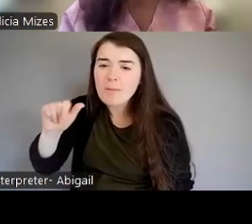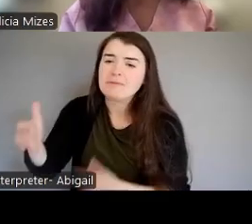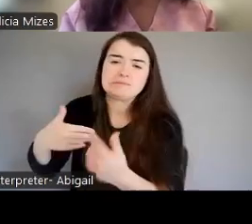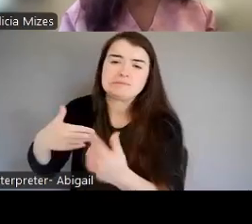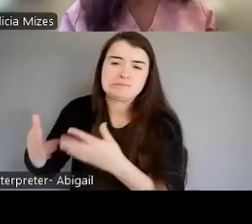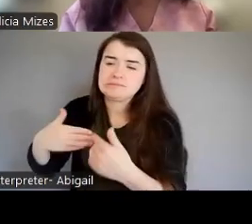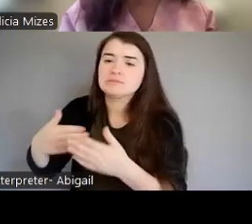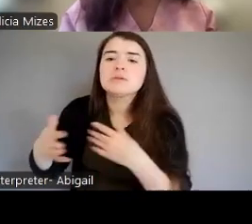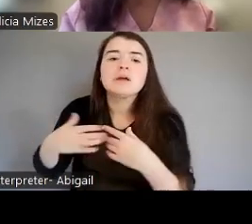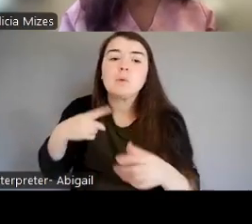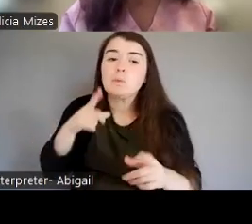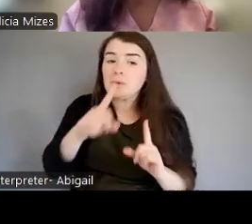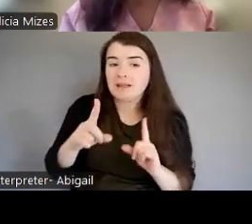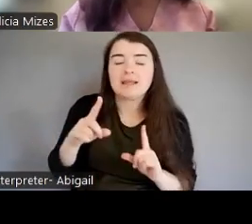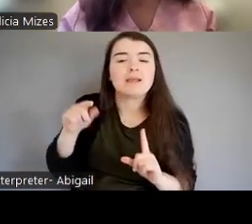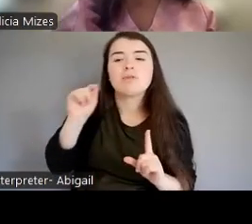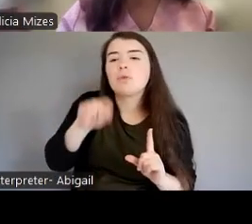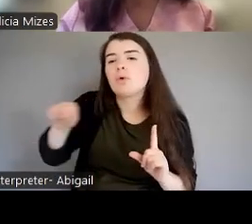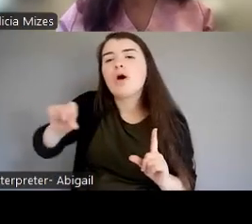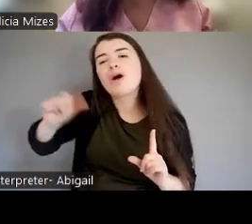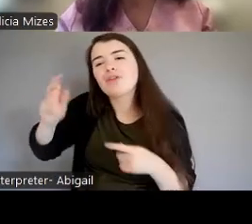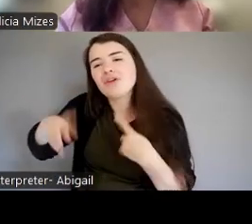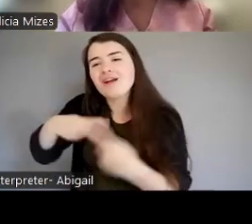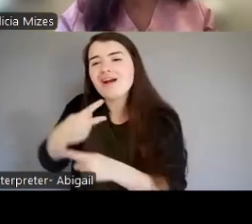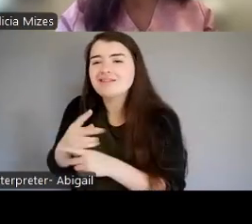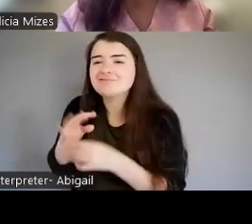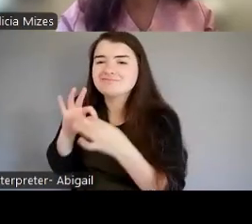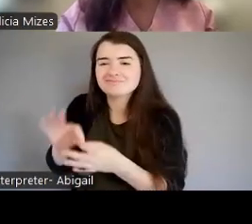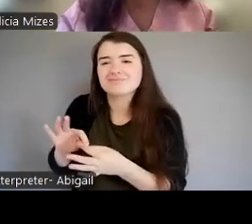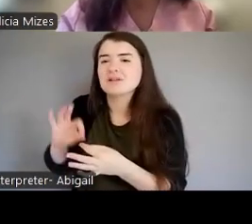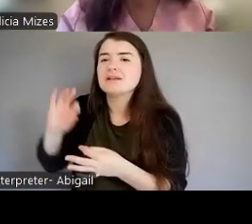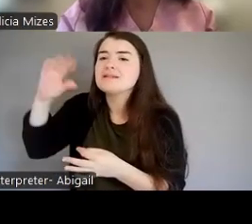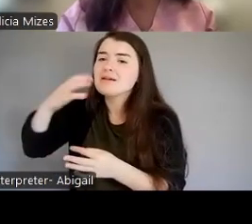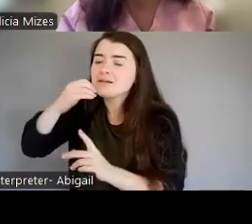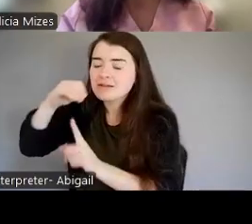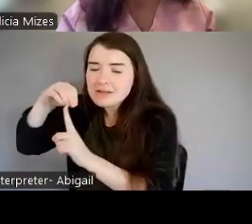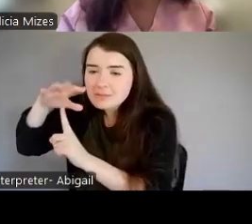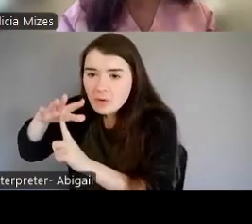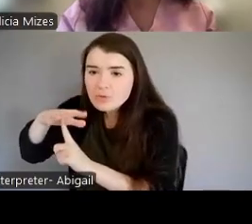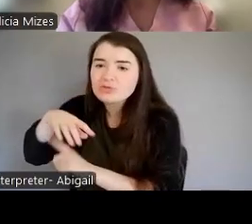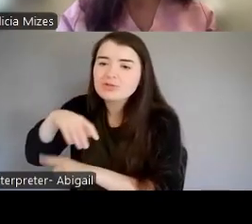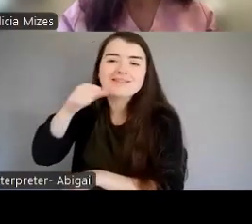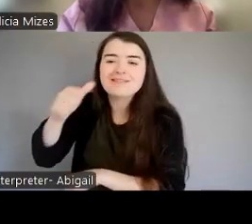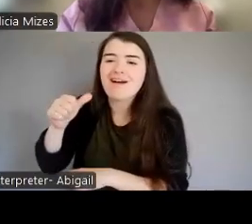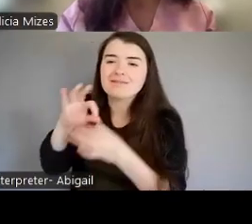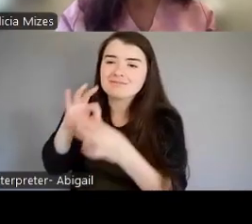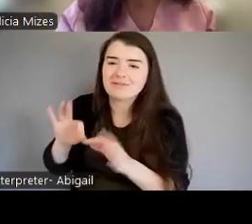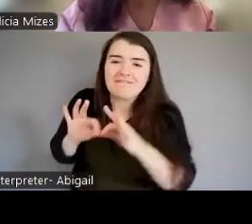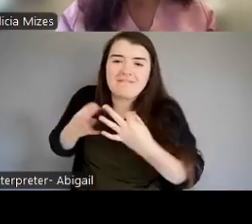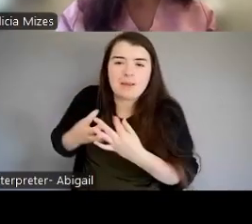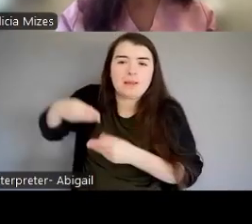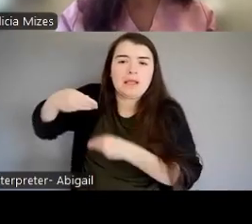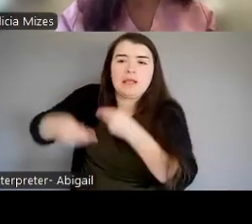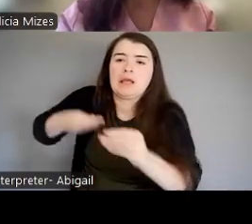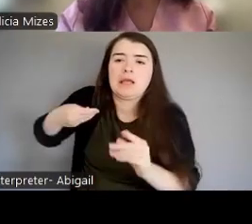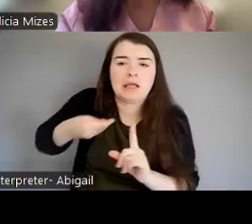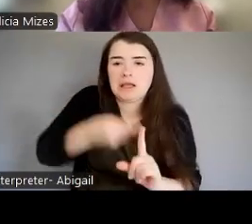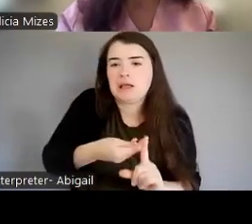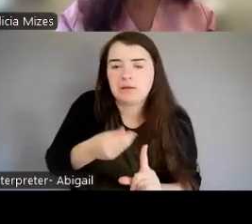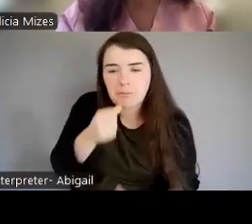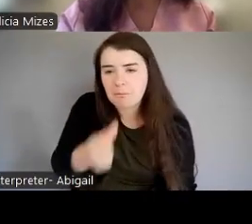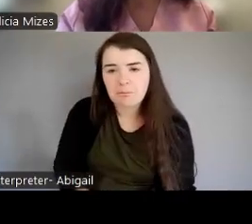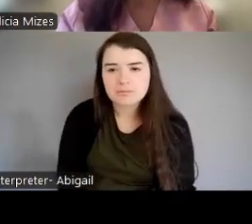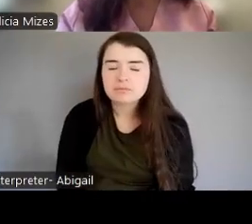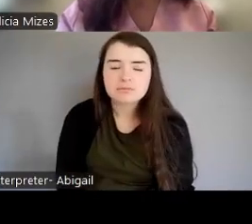exposure, and we're not so worried about if someone's had a family member who's had a basal cell. So moving on to the